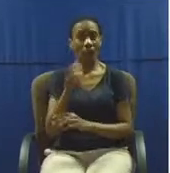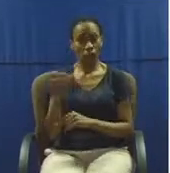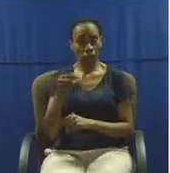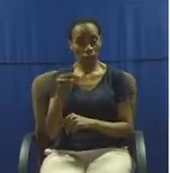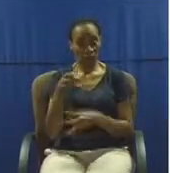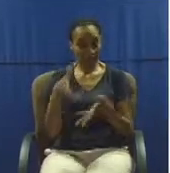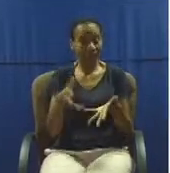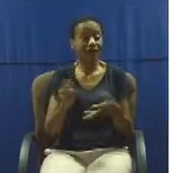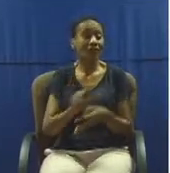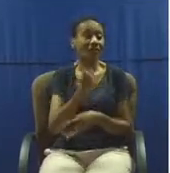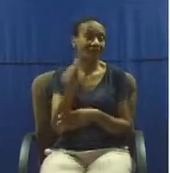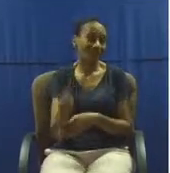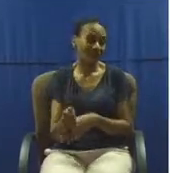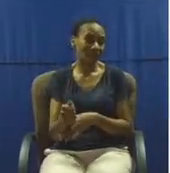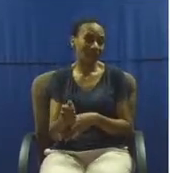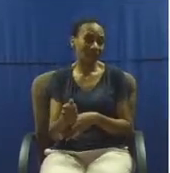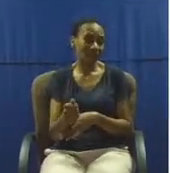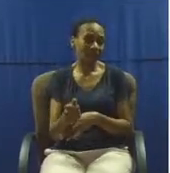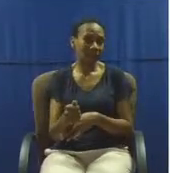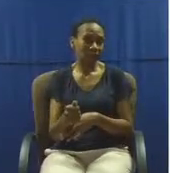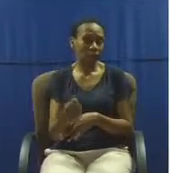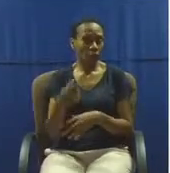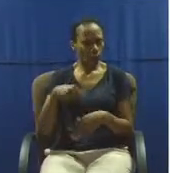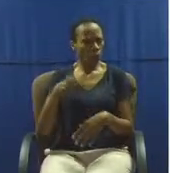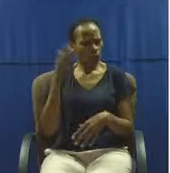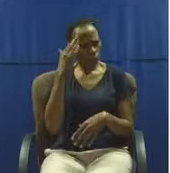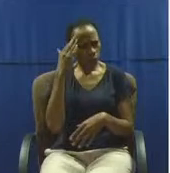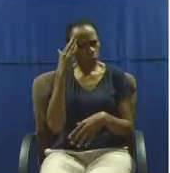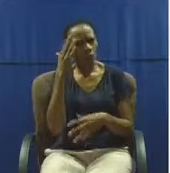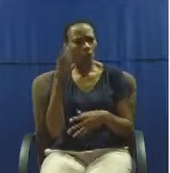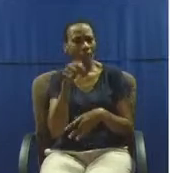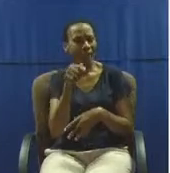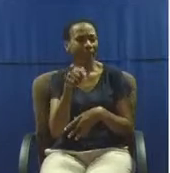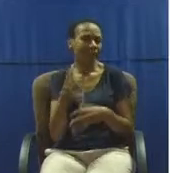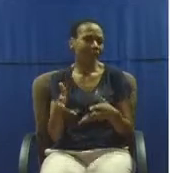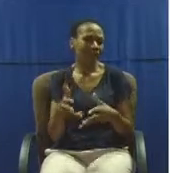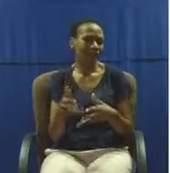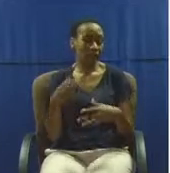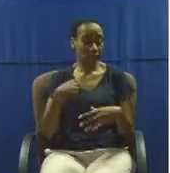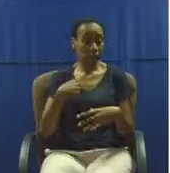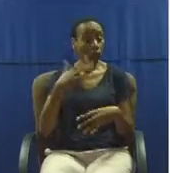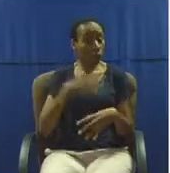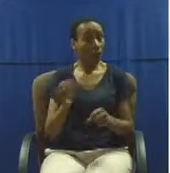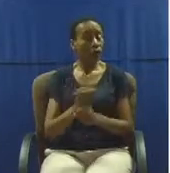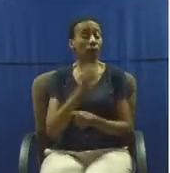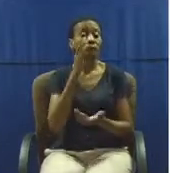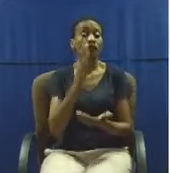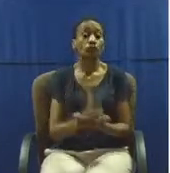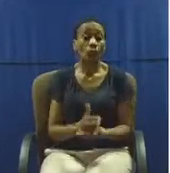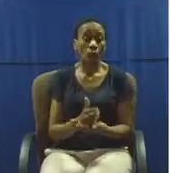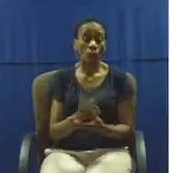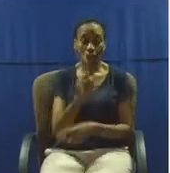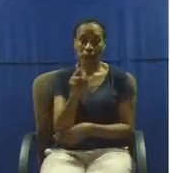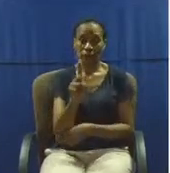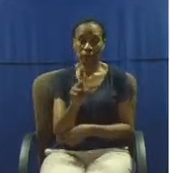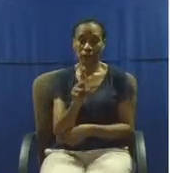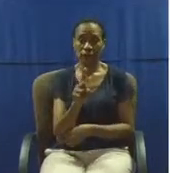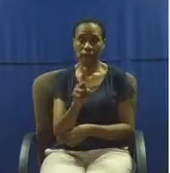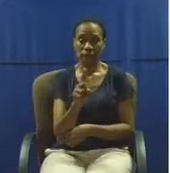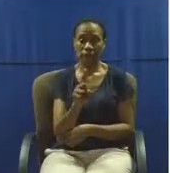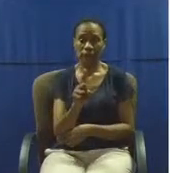our people. We are very much alive to that, and we will want to ensure that